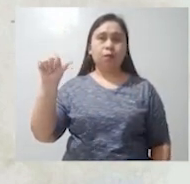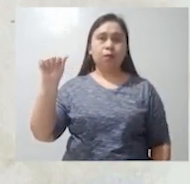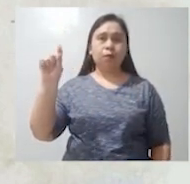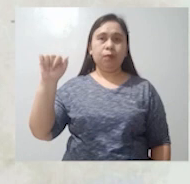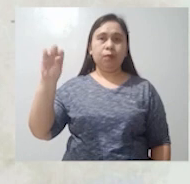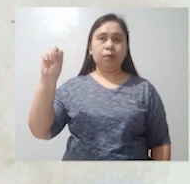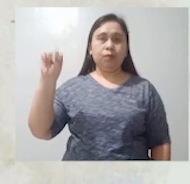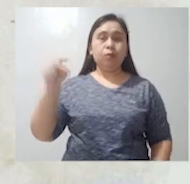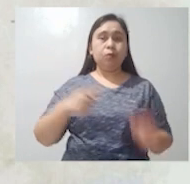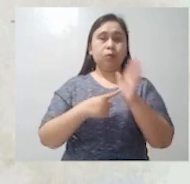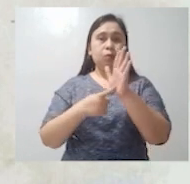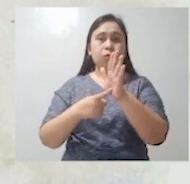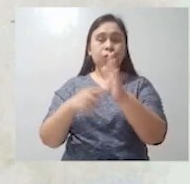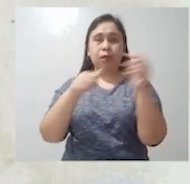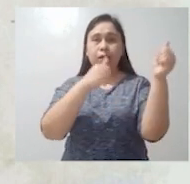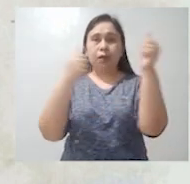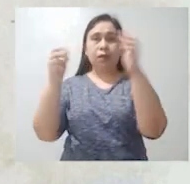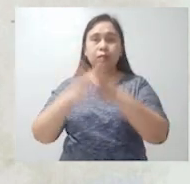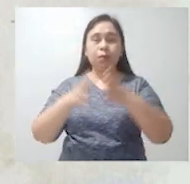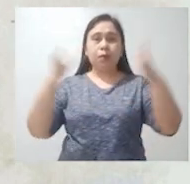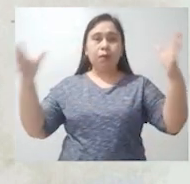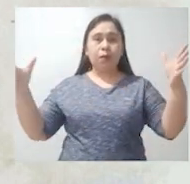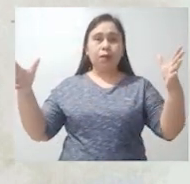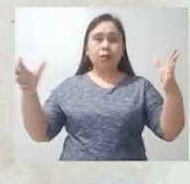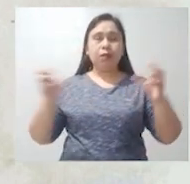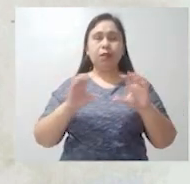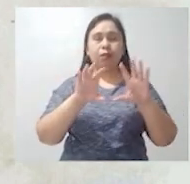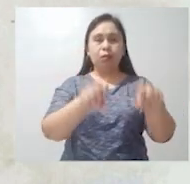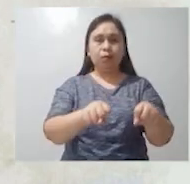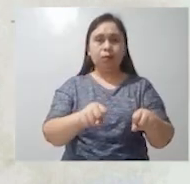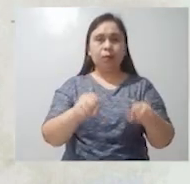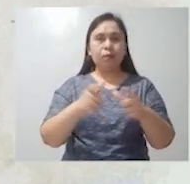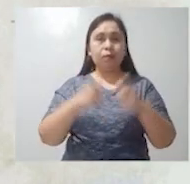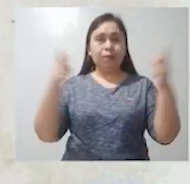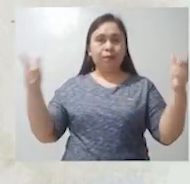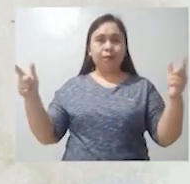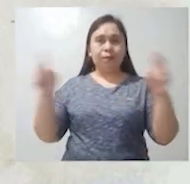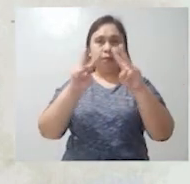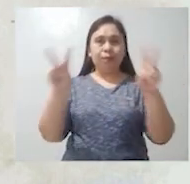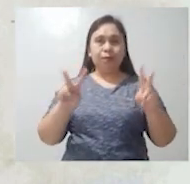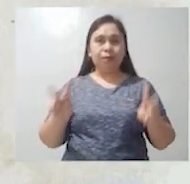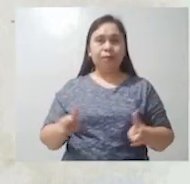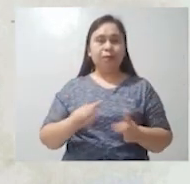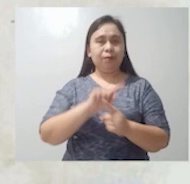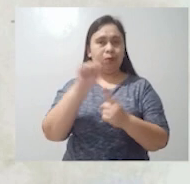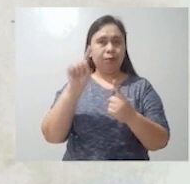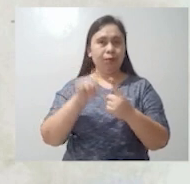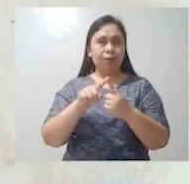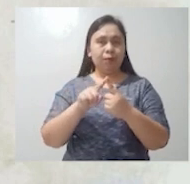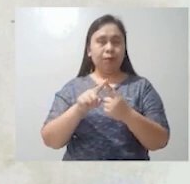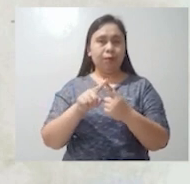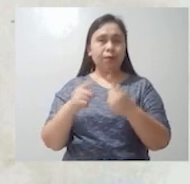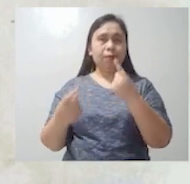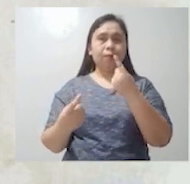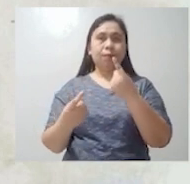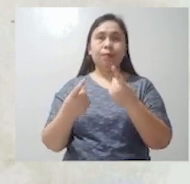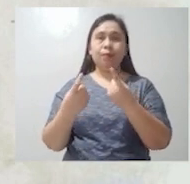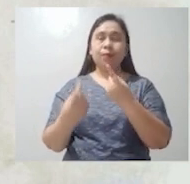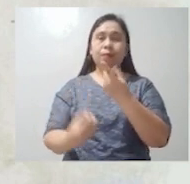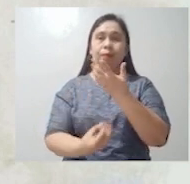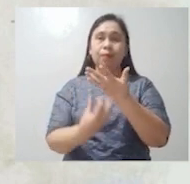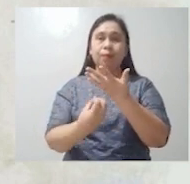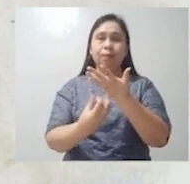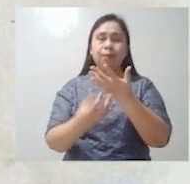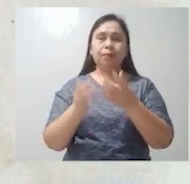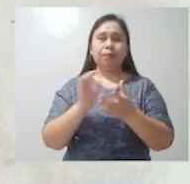air expands and occupies greater volume when heated. Can you give another material that expands when heat